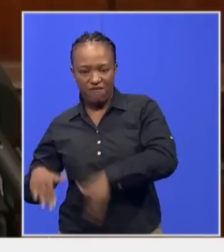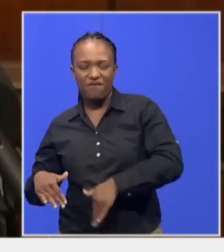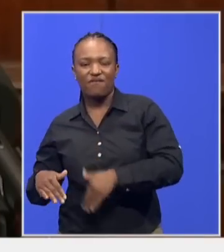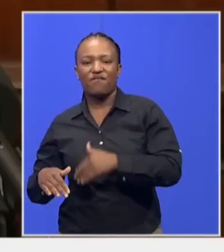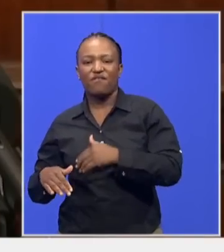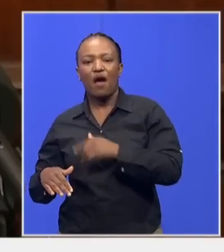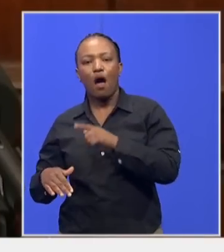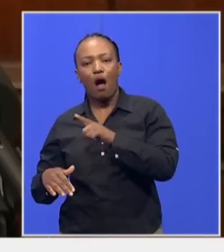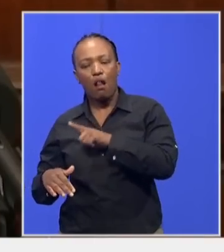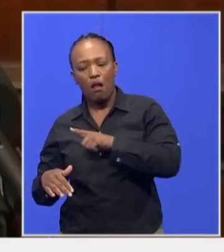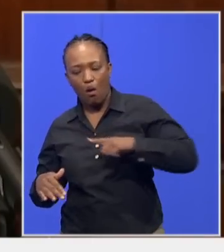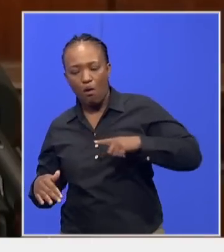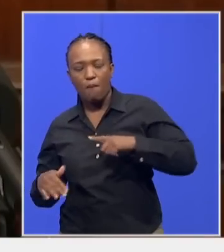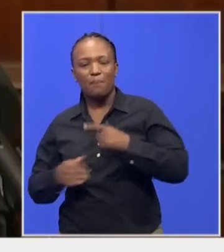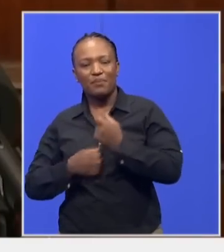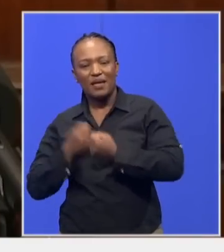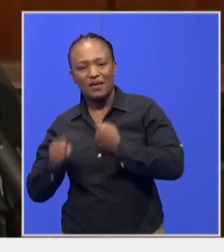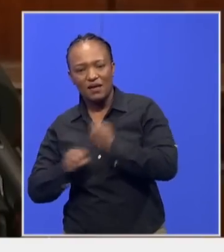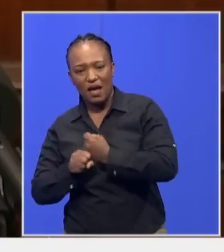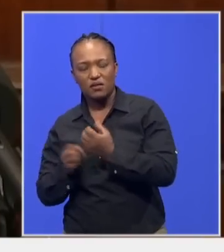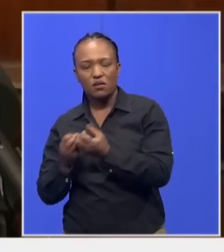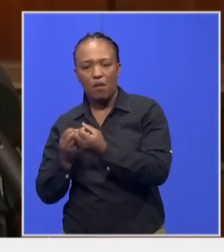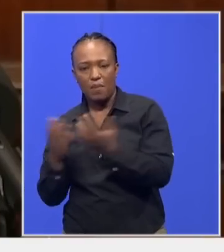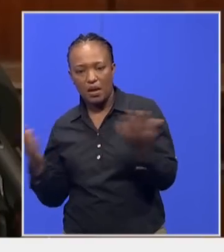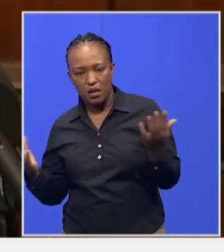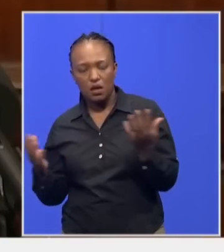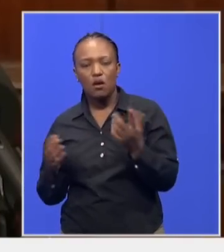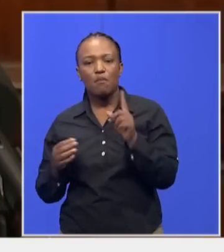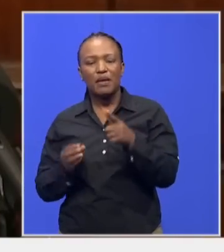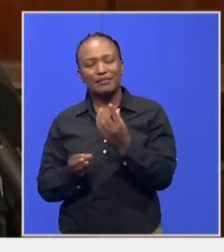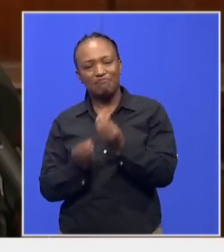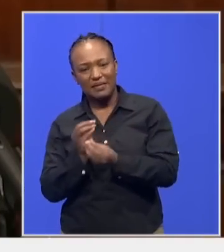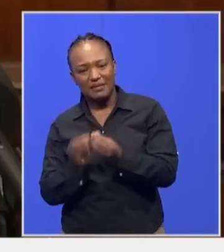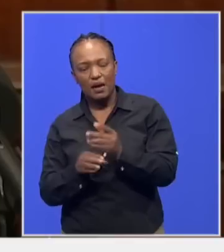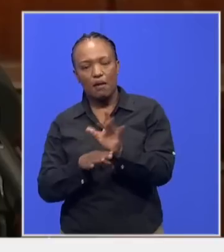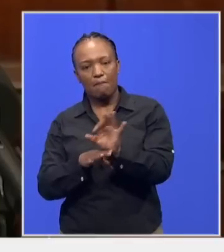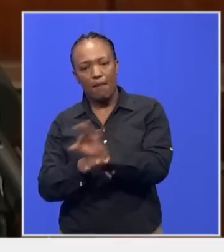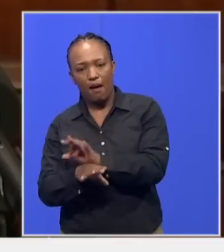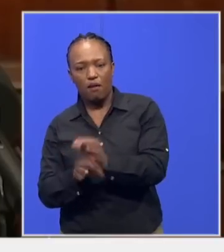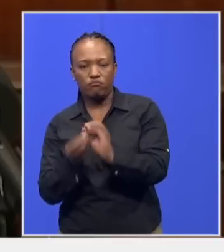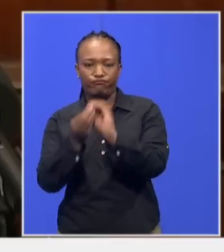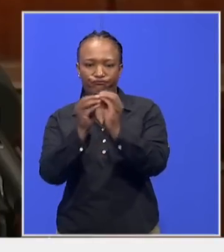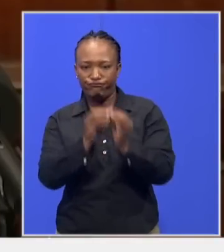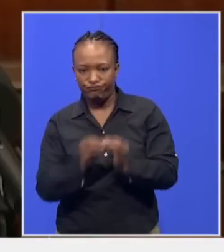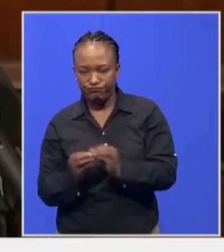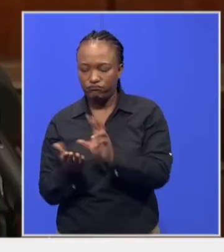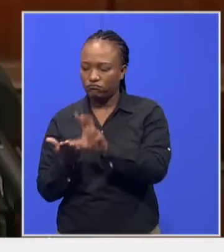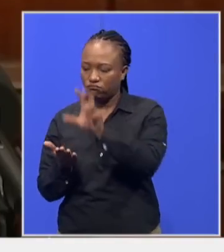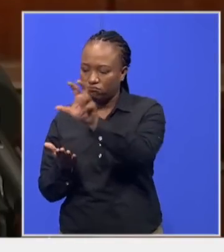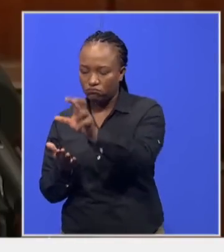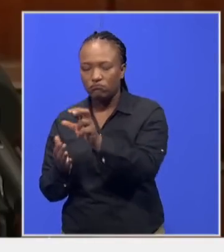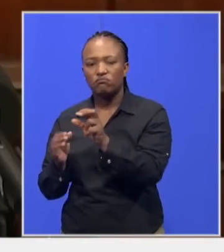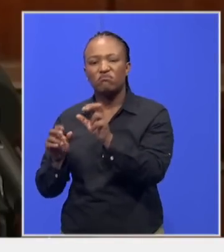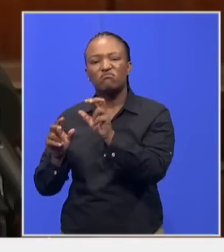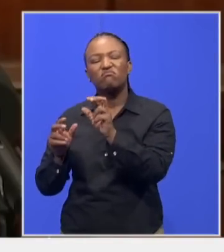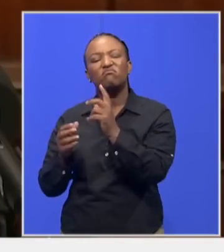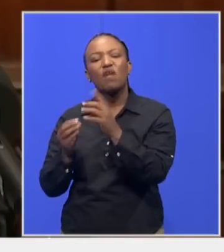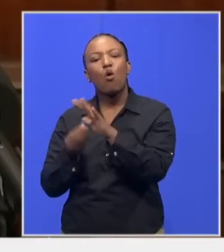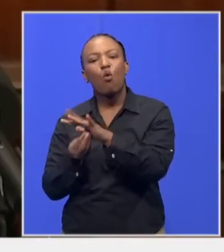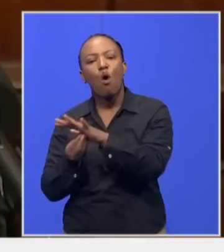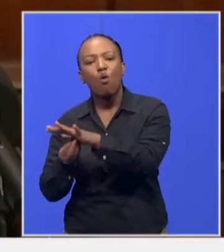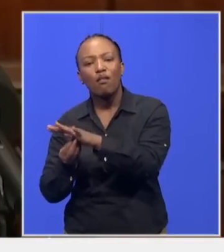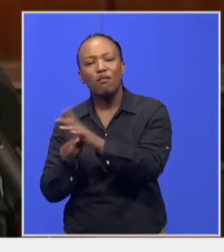it's a function of our ability to maintain, plan maintenance, investment in the coal quality, and I've made the point